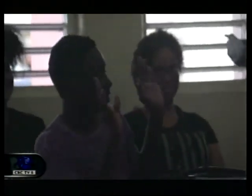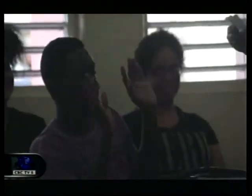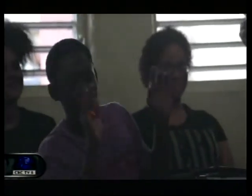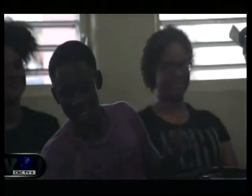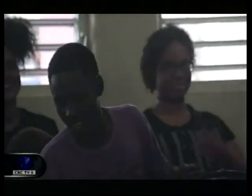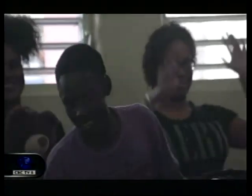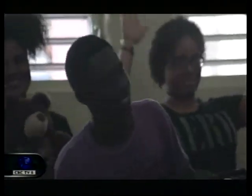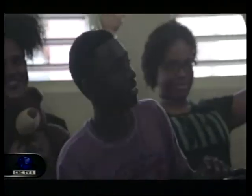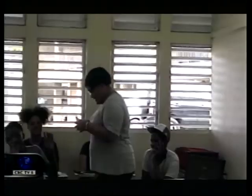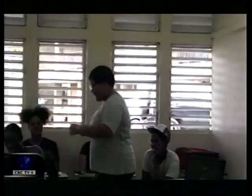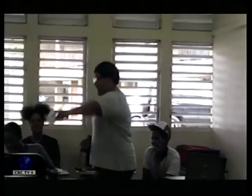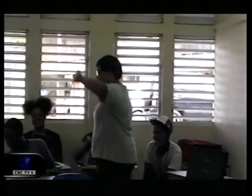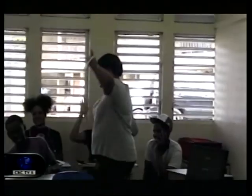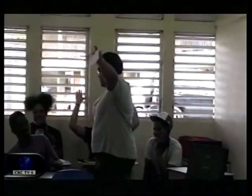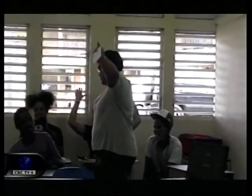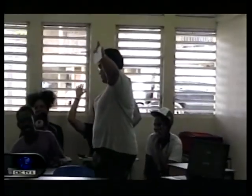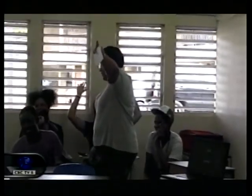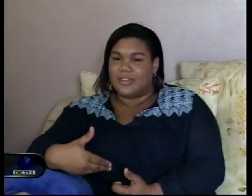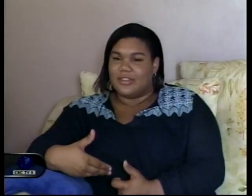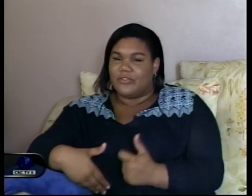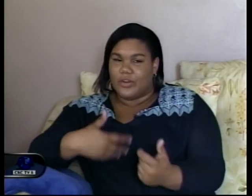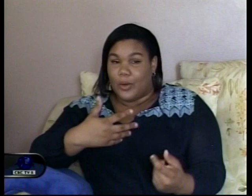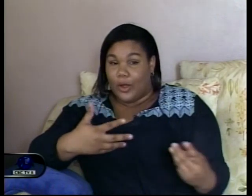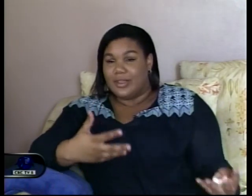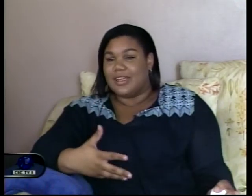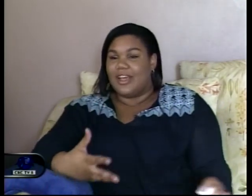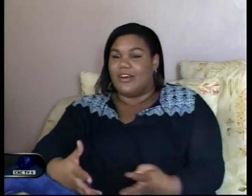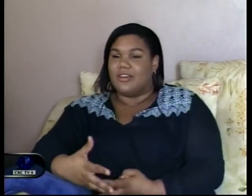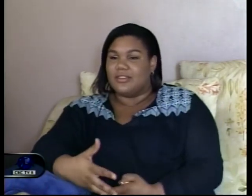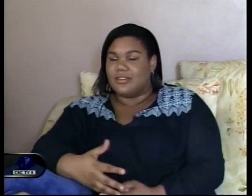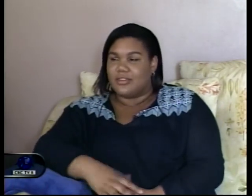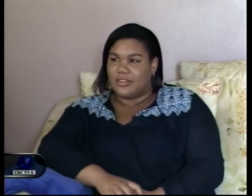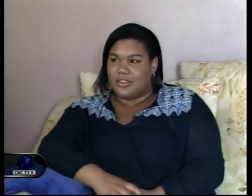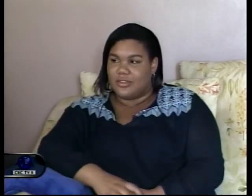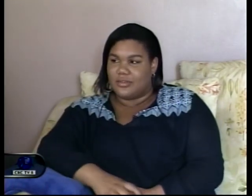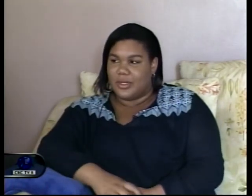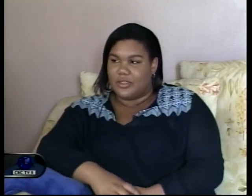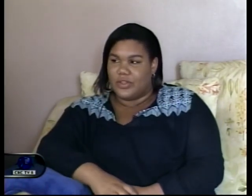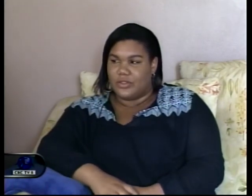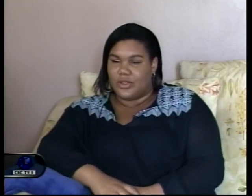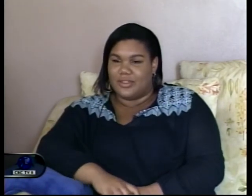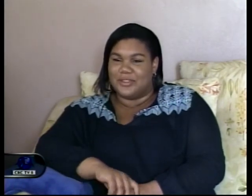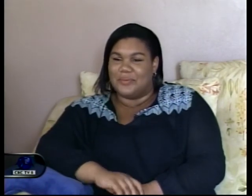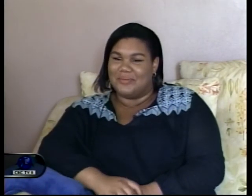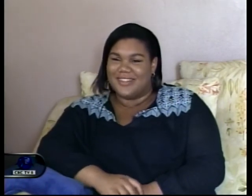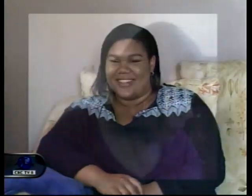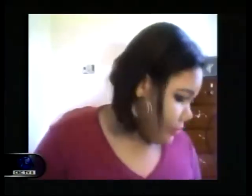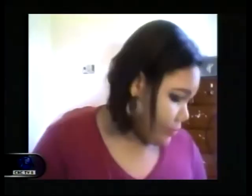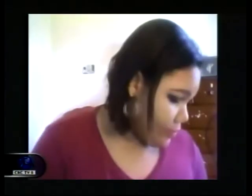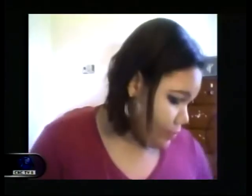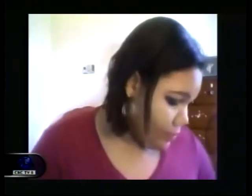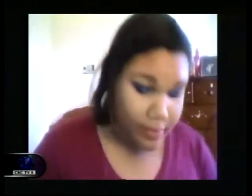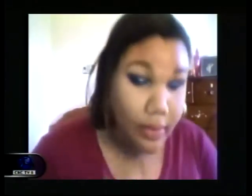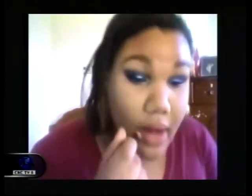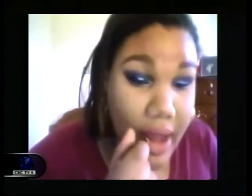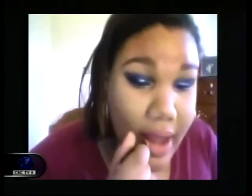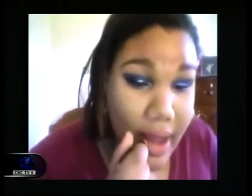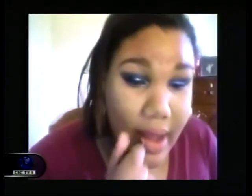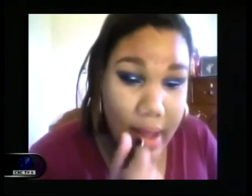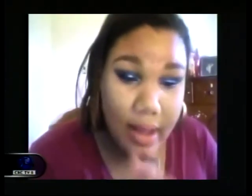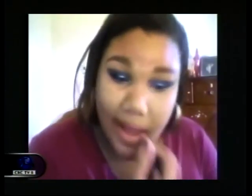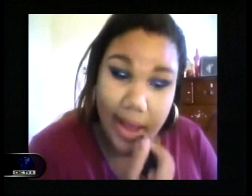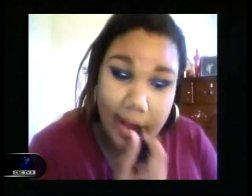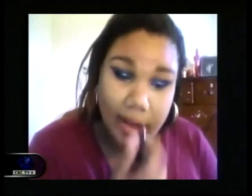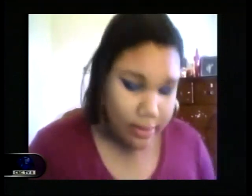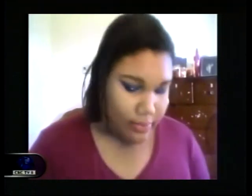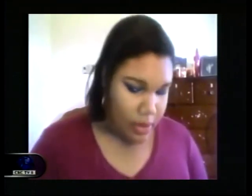yes, like I can't believe this happened from all this chaos. It just makes the videos awesome. Gabby realized that to keep